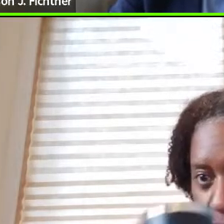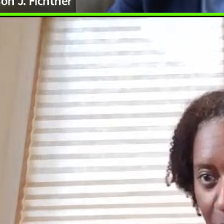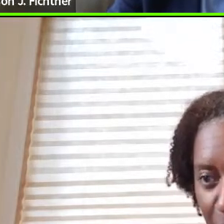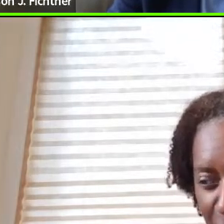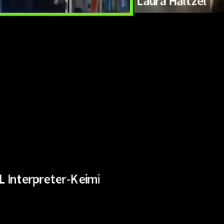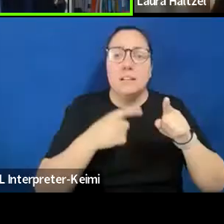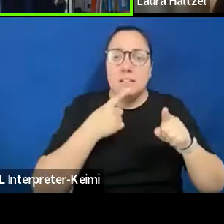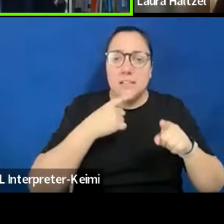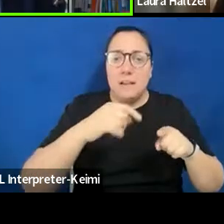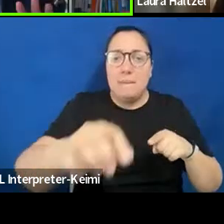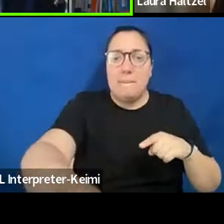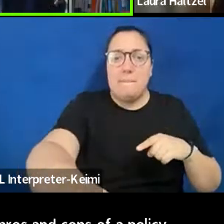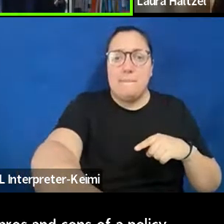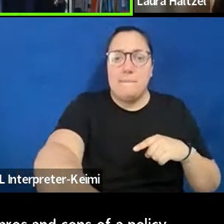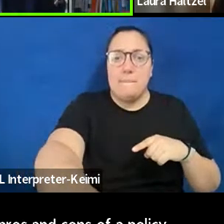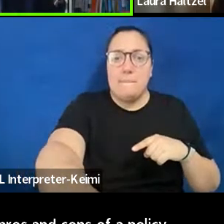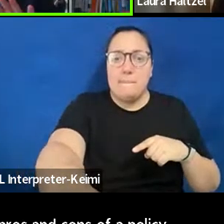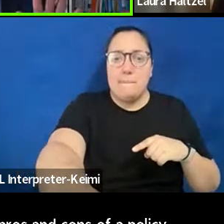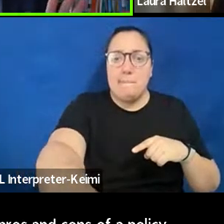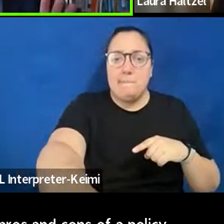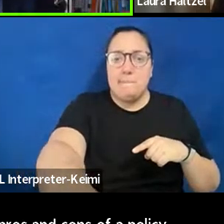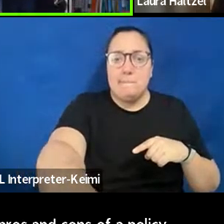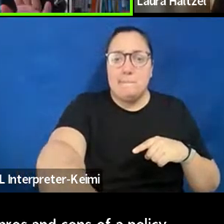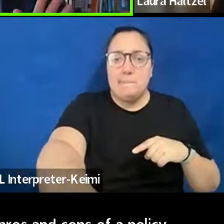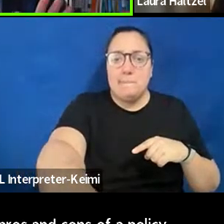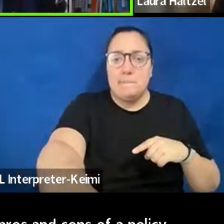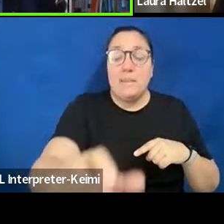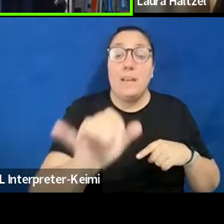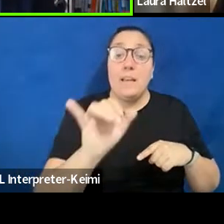and cons, right? So this is like the best answer in economics is it